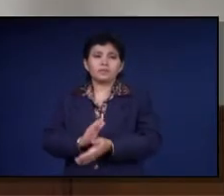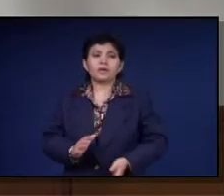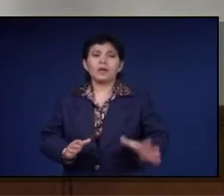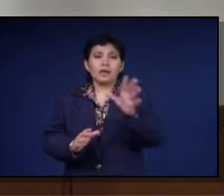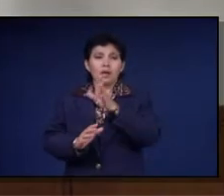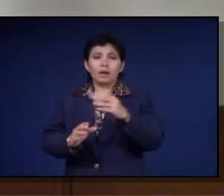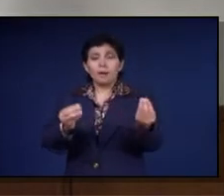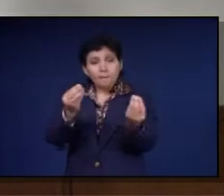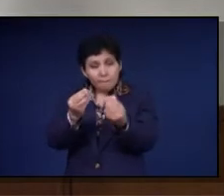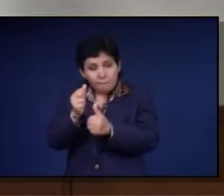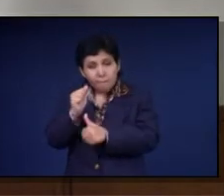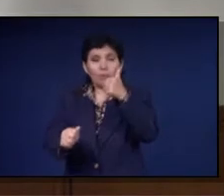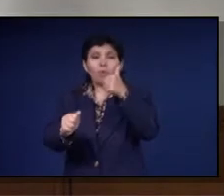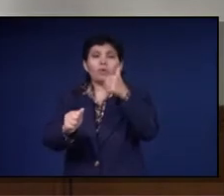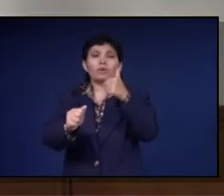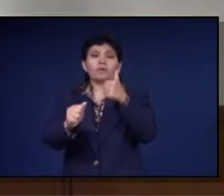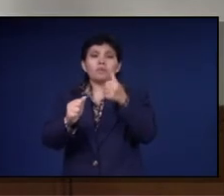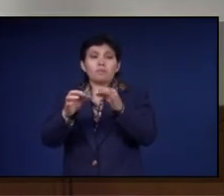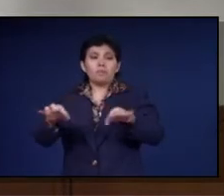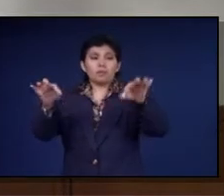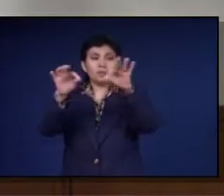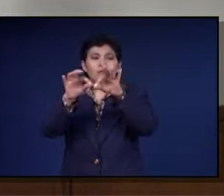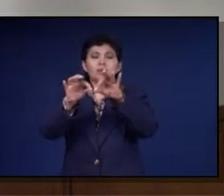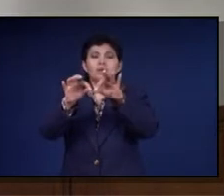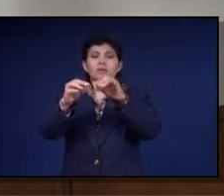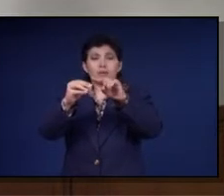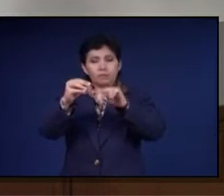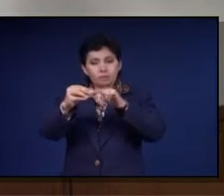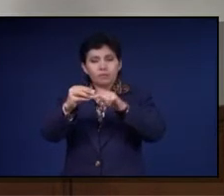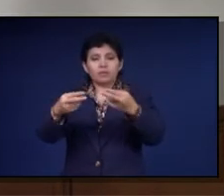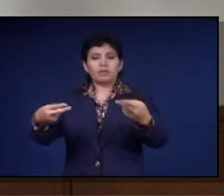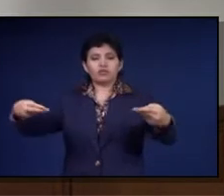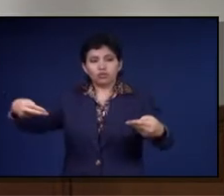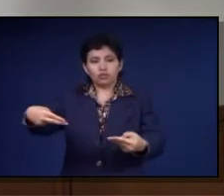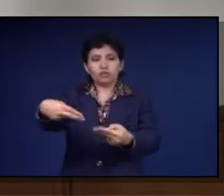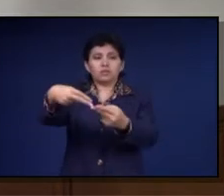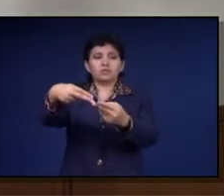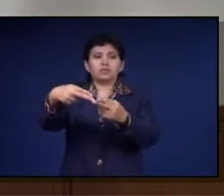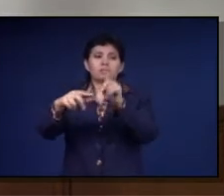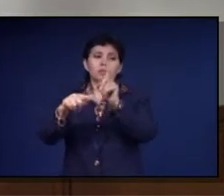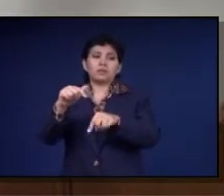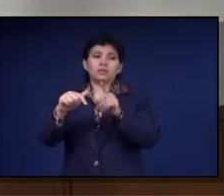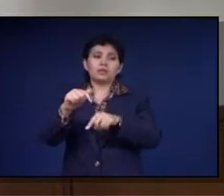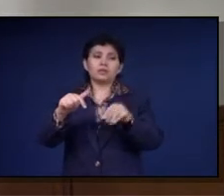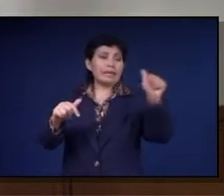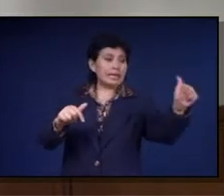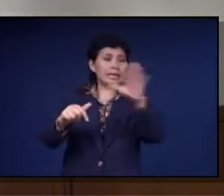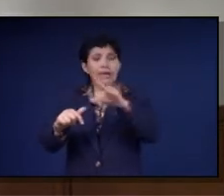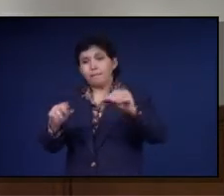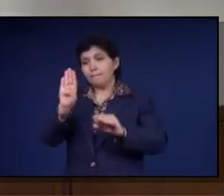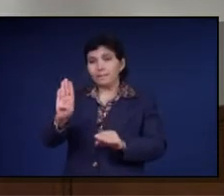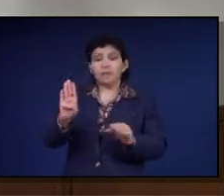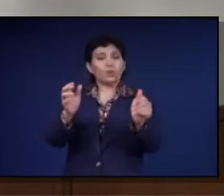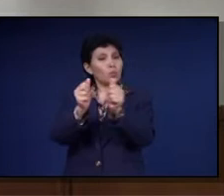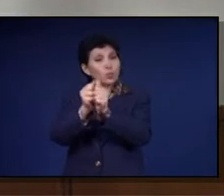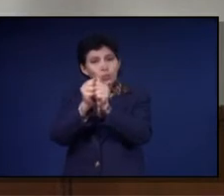And most importantly, research is all about relationship. You can't test between A and B without